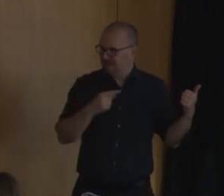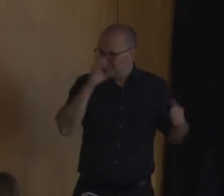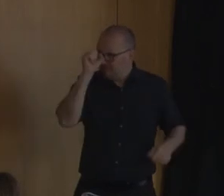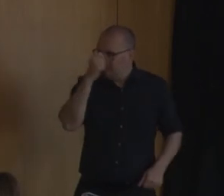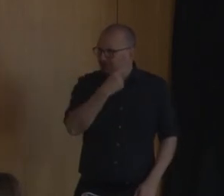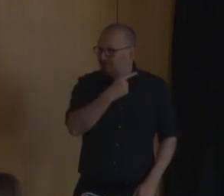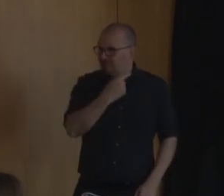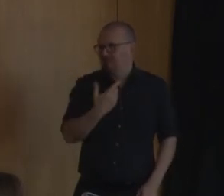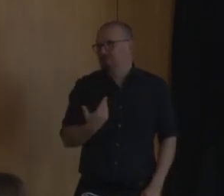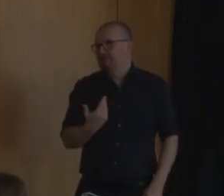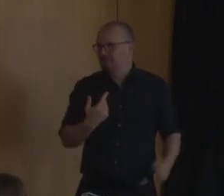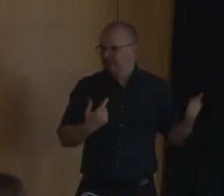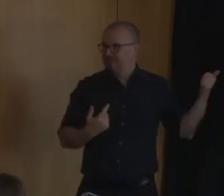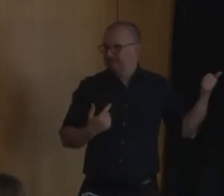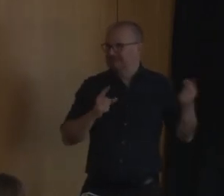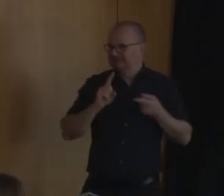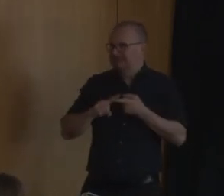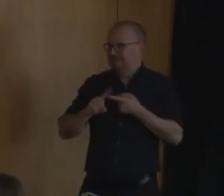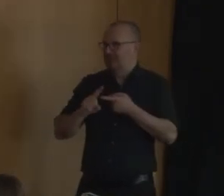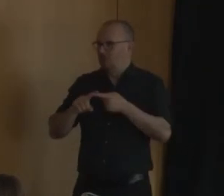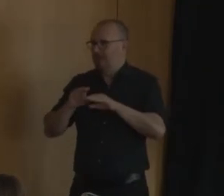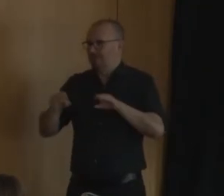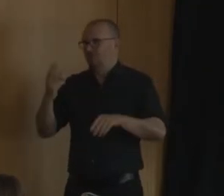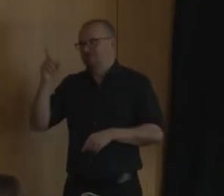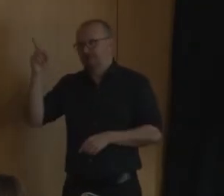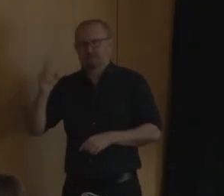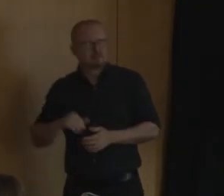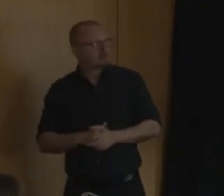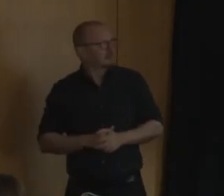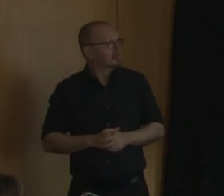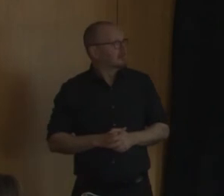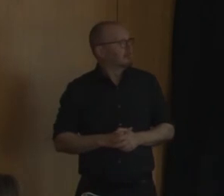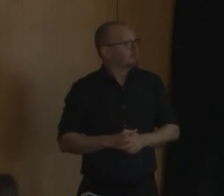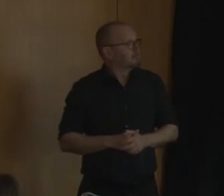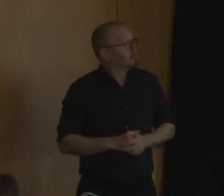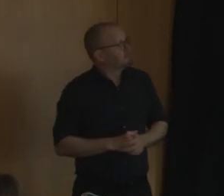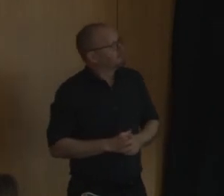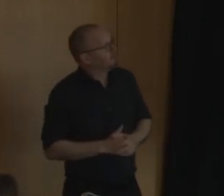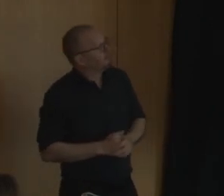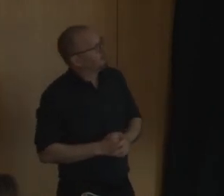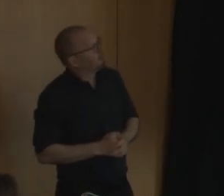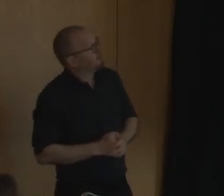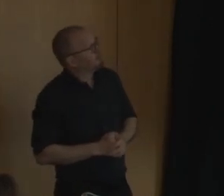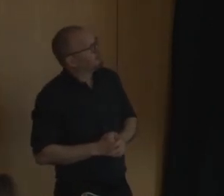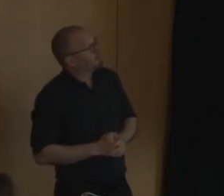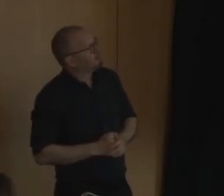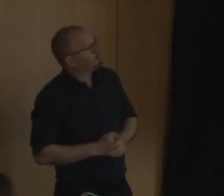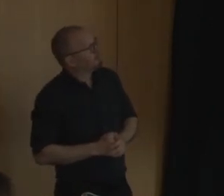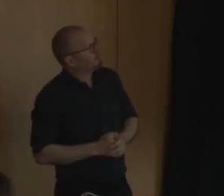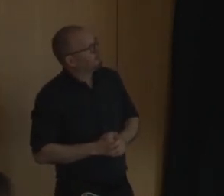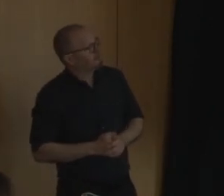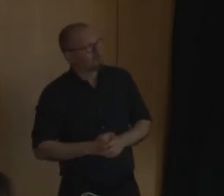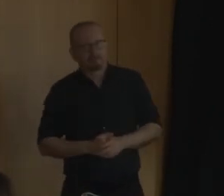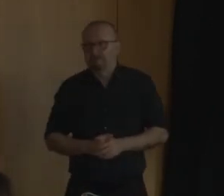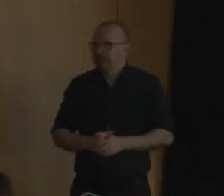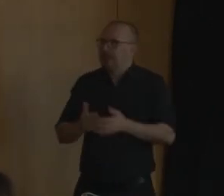learning. This is actually still on level 3 in Blood, Earth, Fire. And once again, we tested very early prototypes of the nest in a local